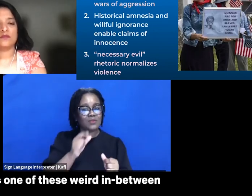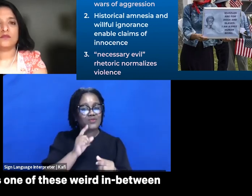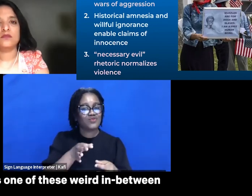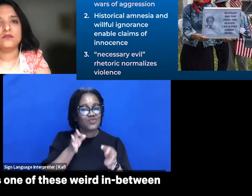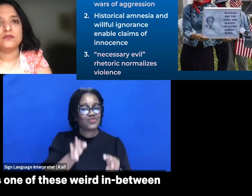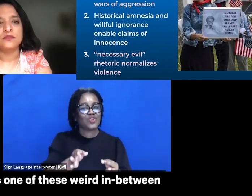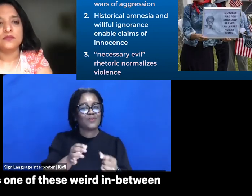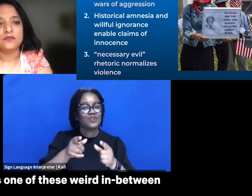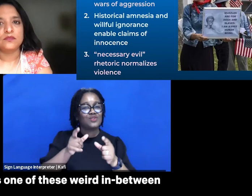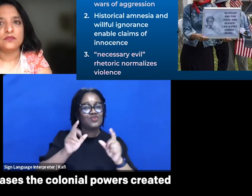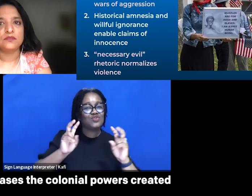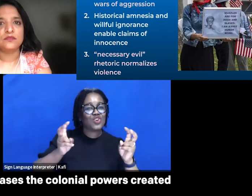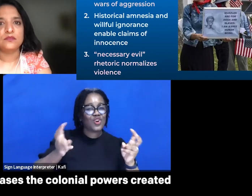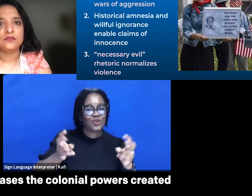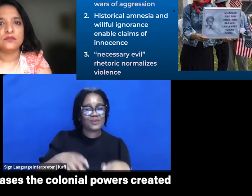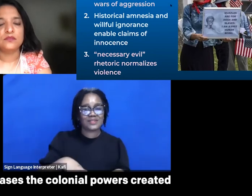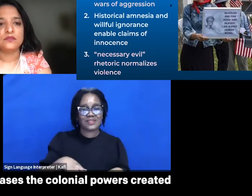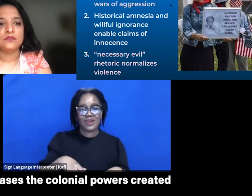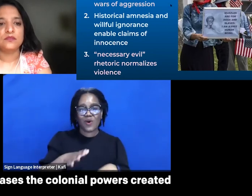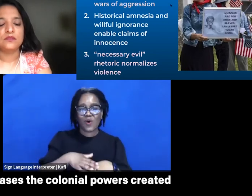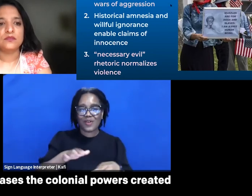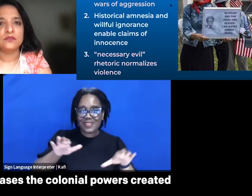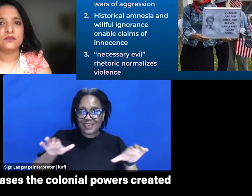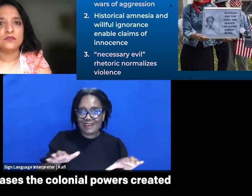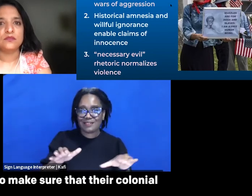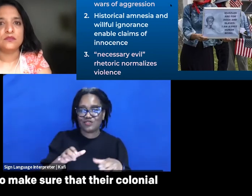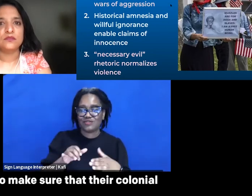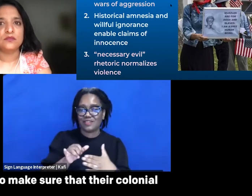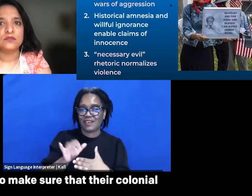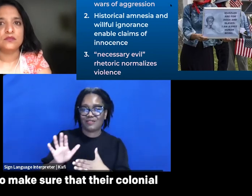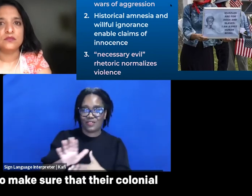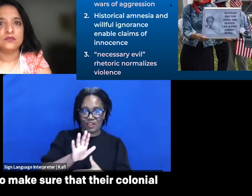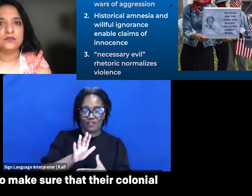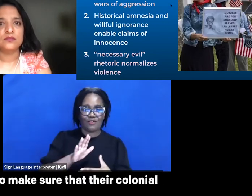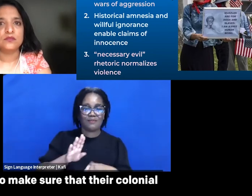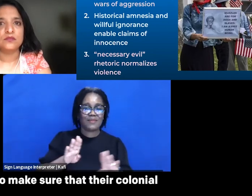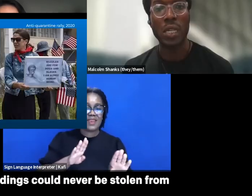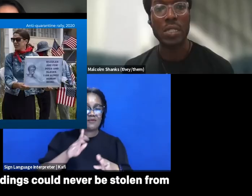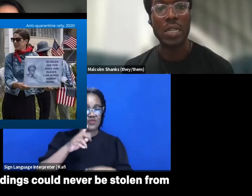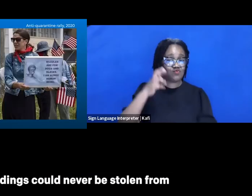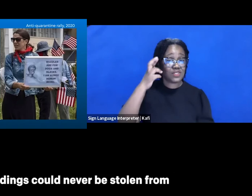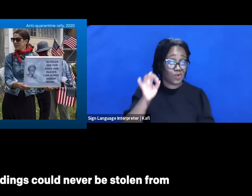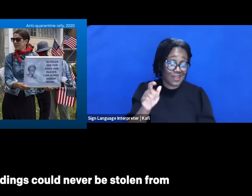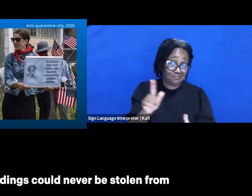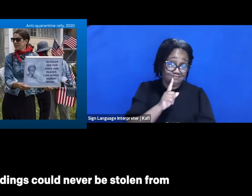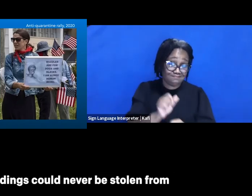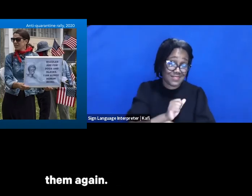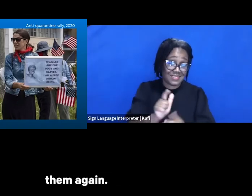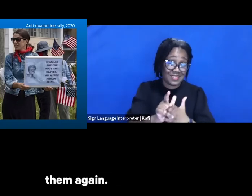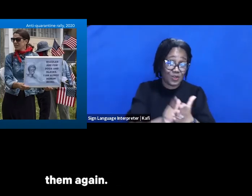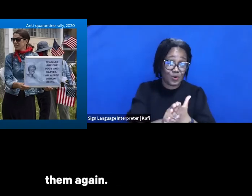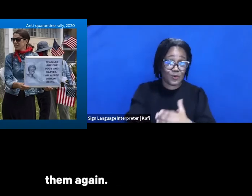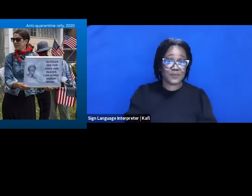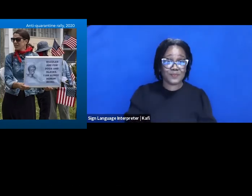these weird in-between phrases that colonial powers created to make sure that their colonial holdings could never be stolen from